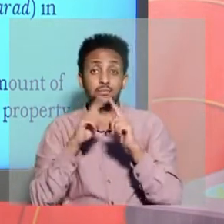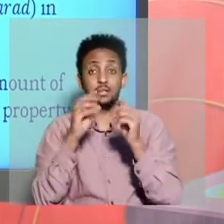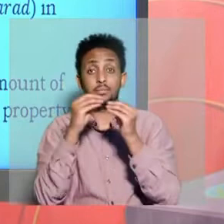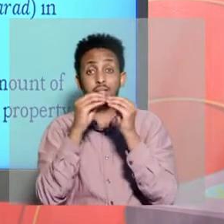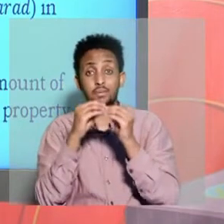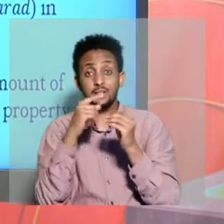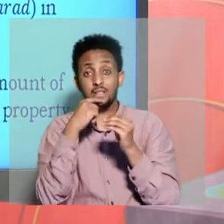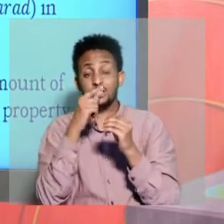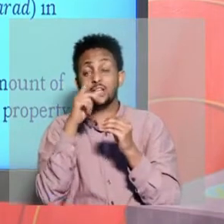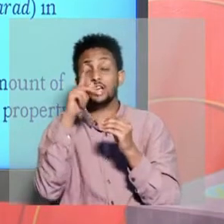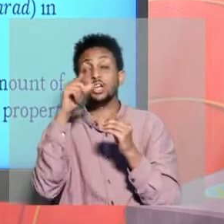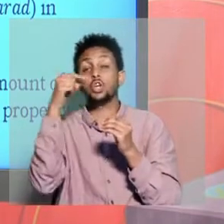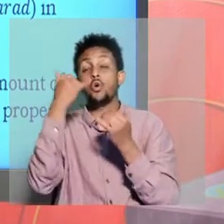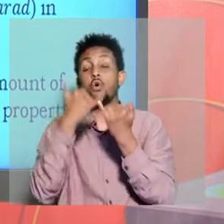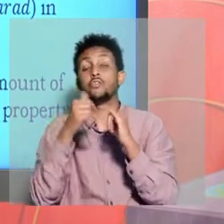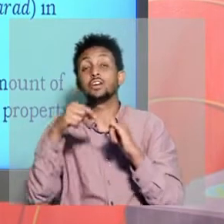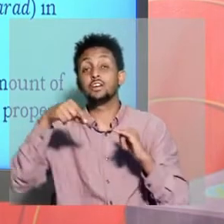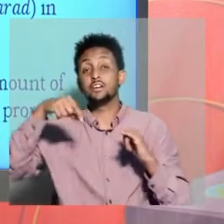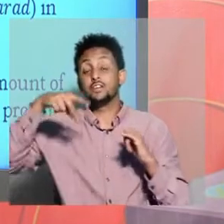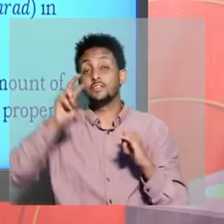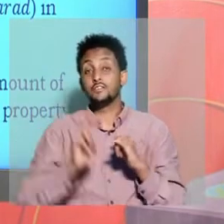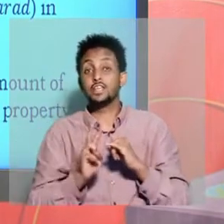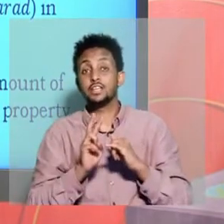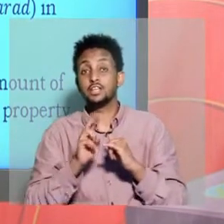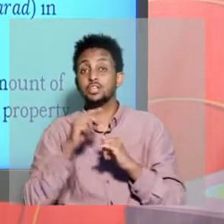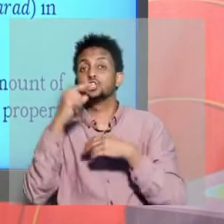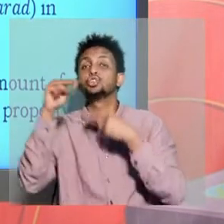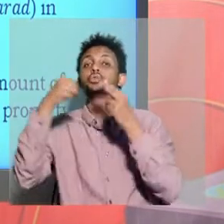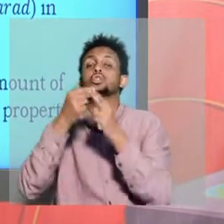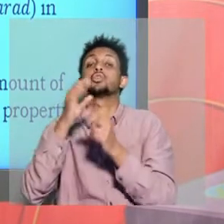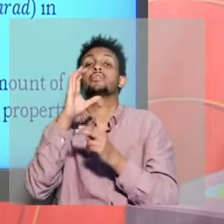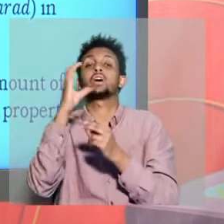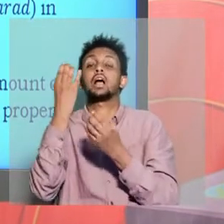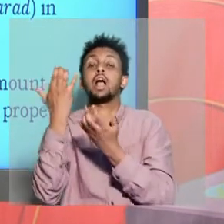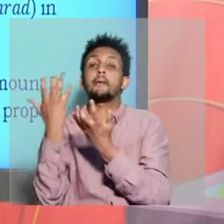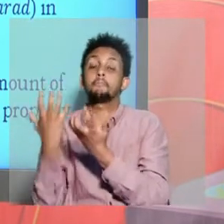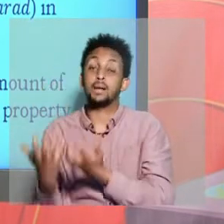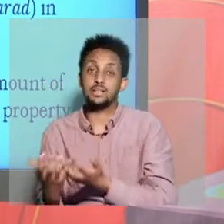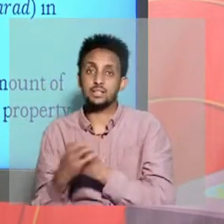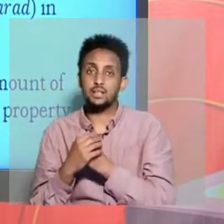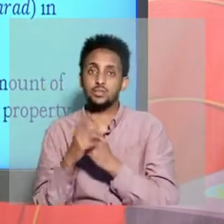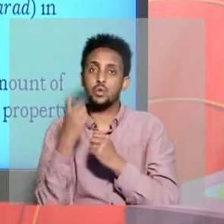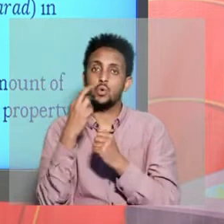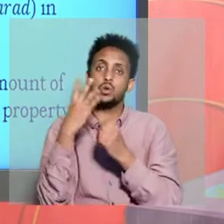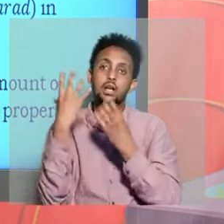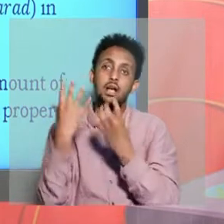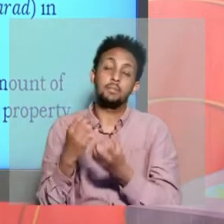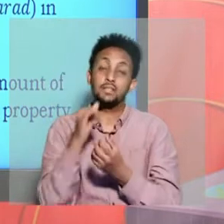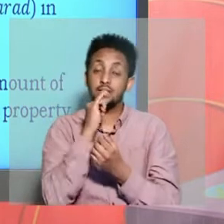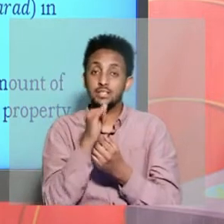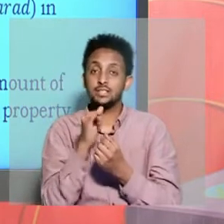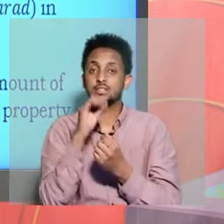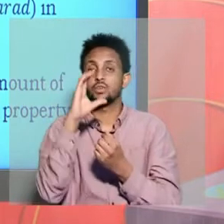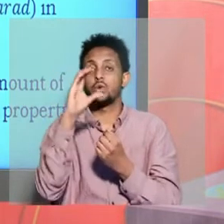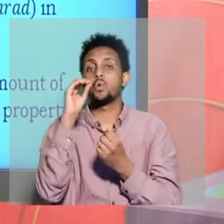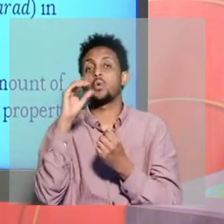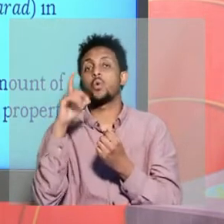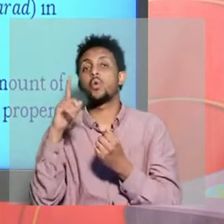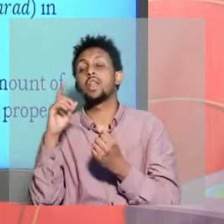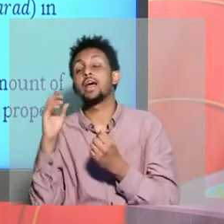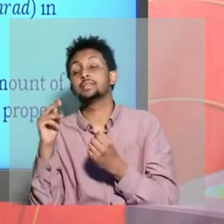mathematically here it says Q over V, and the units for capacitor or capacitance is coulomb per